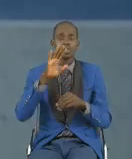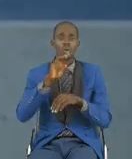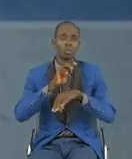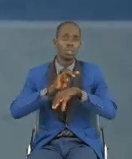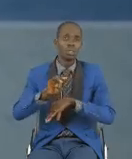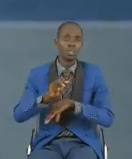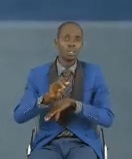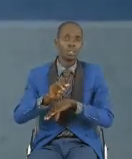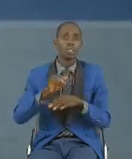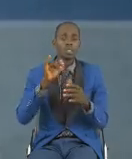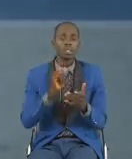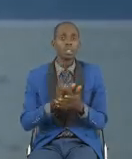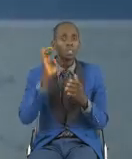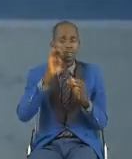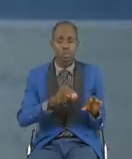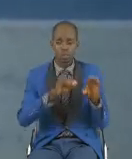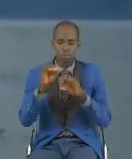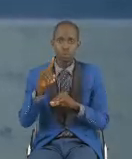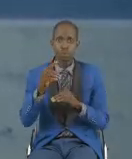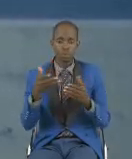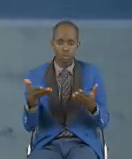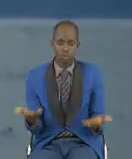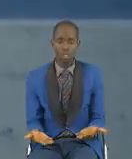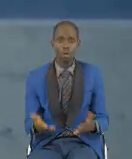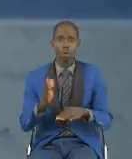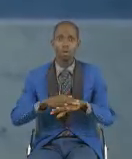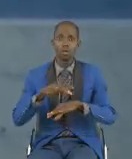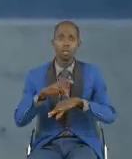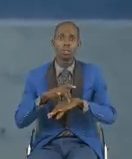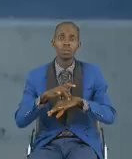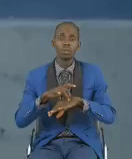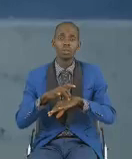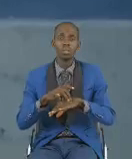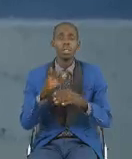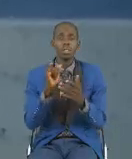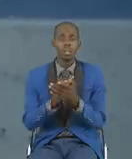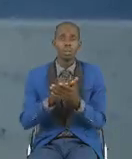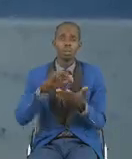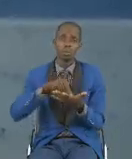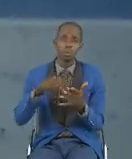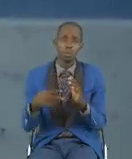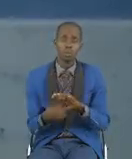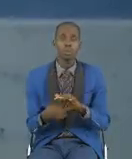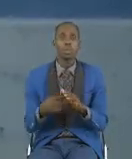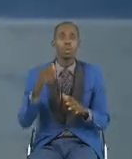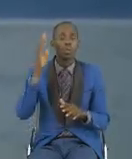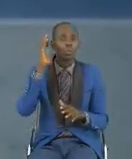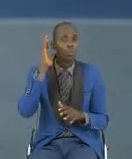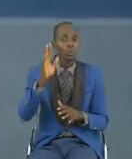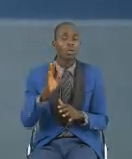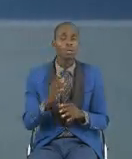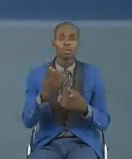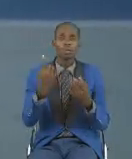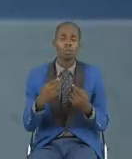he put you here on earth, that purpose will be fulfilled